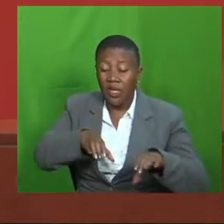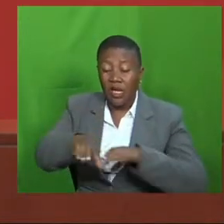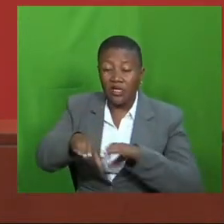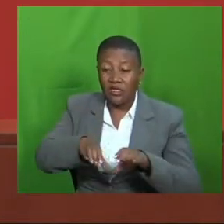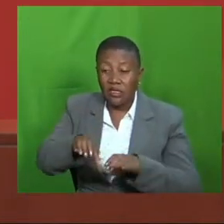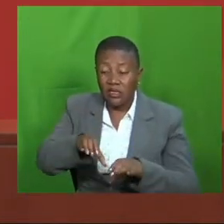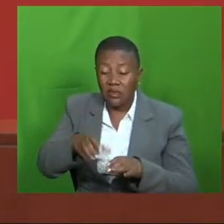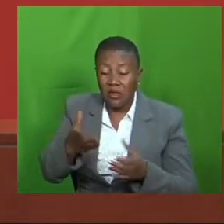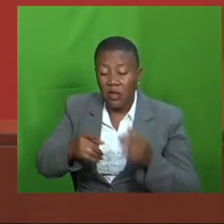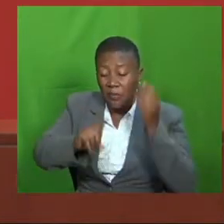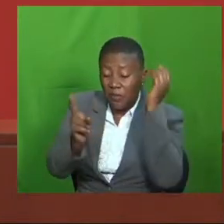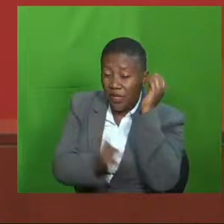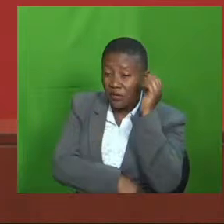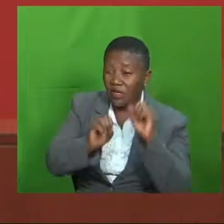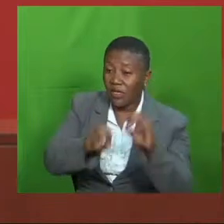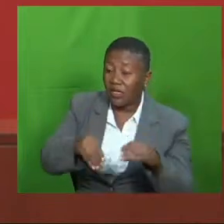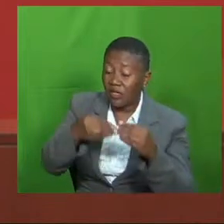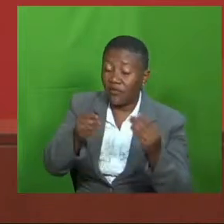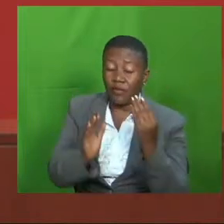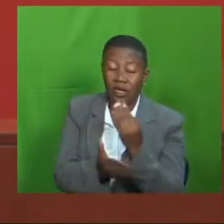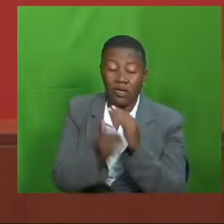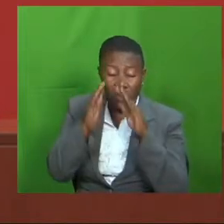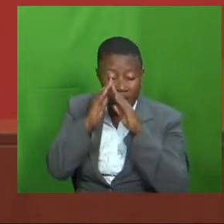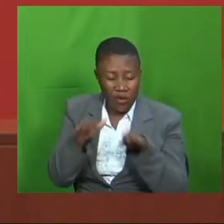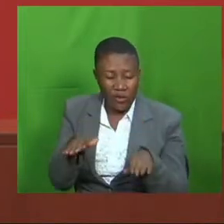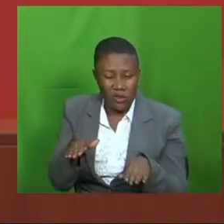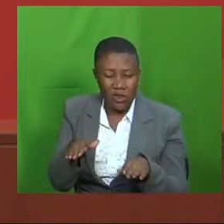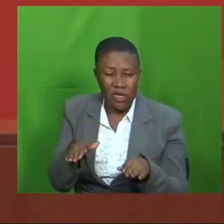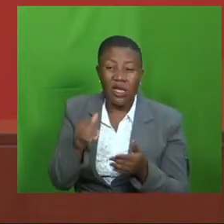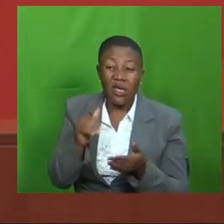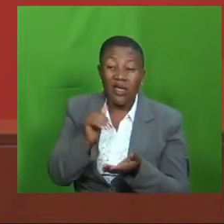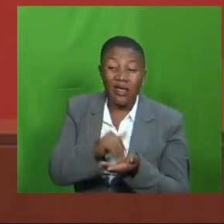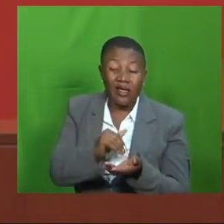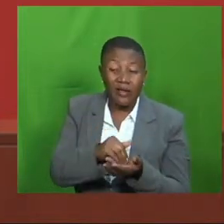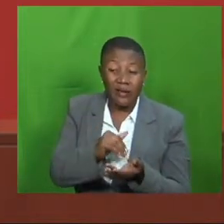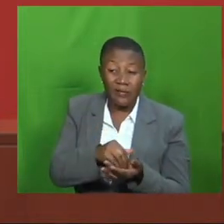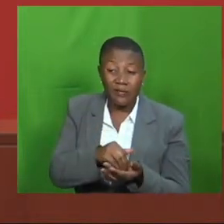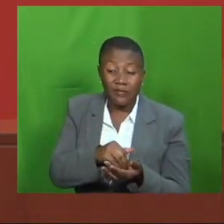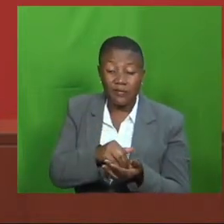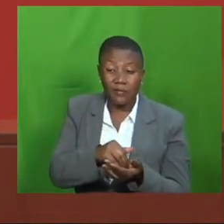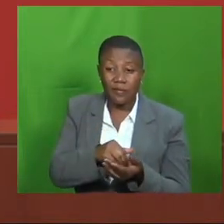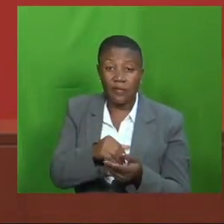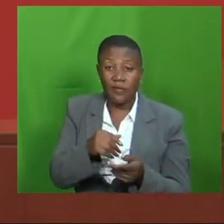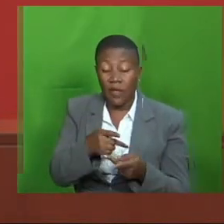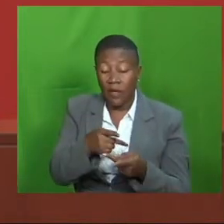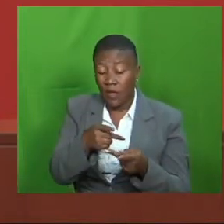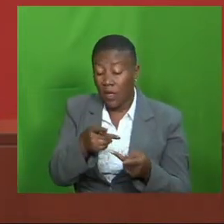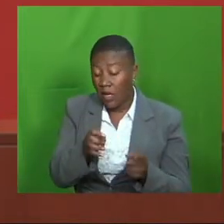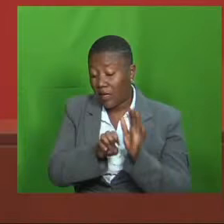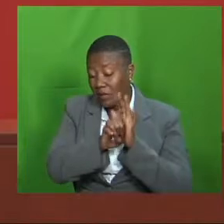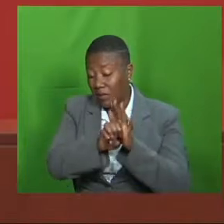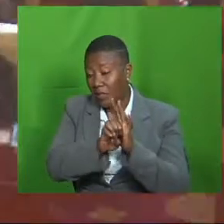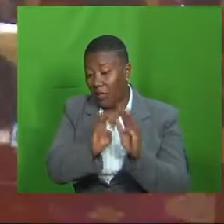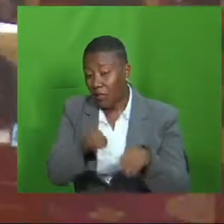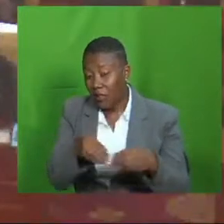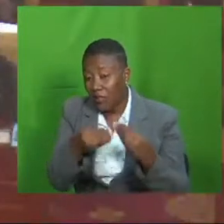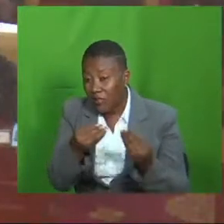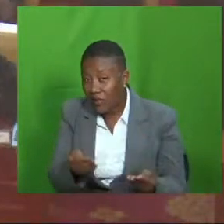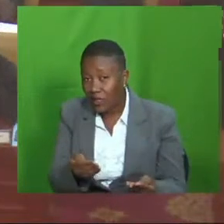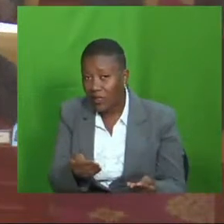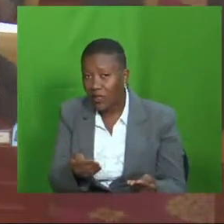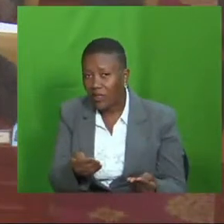and recommendations of the committee. Furthermore, the instances cited are